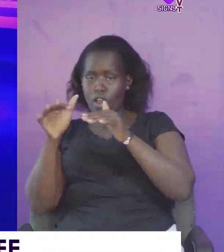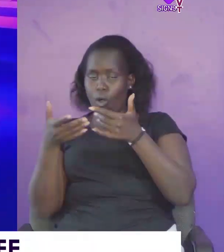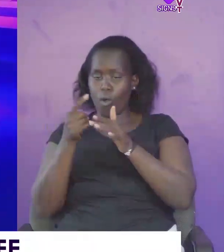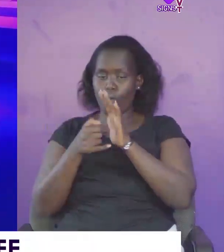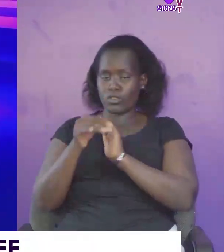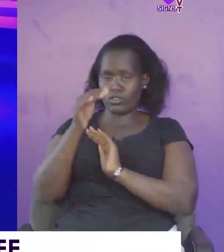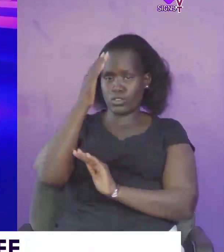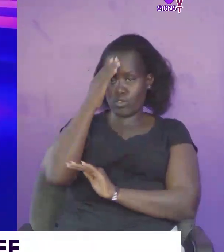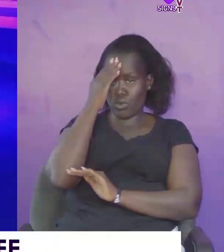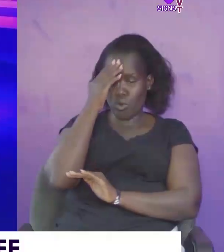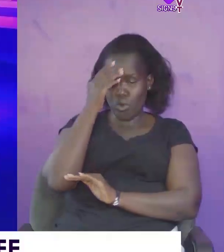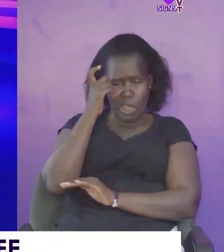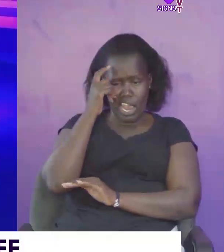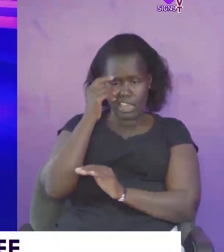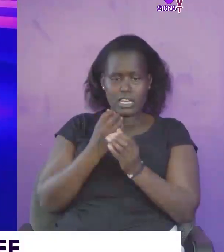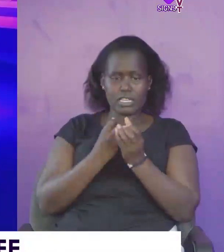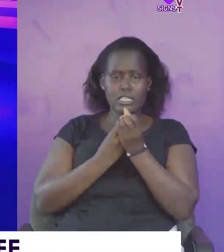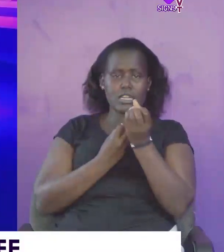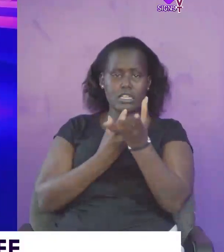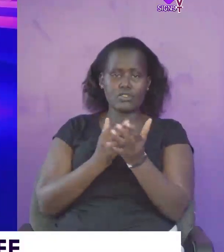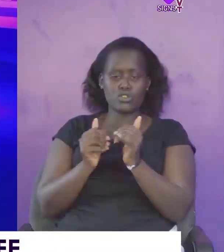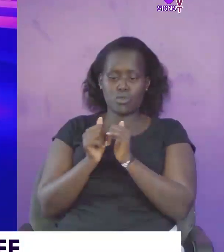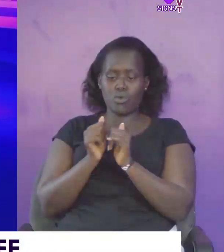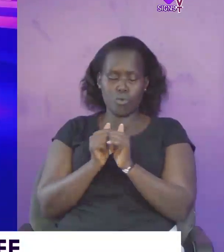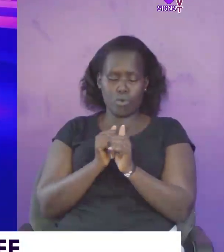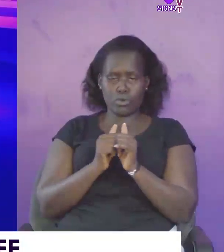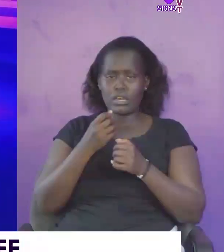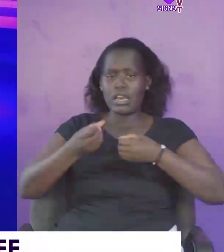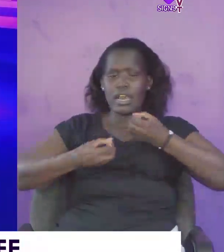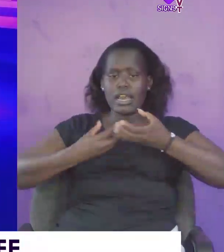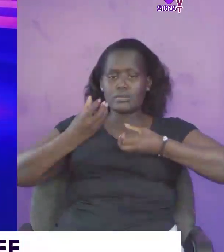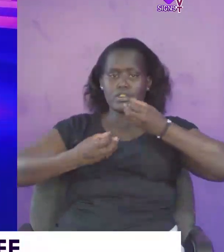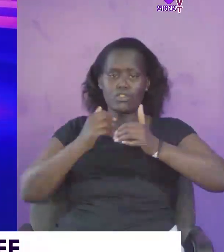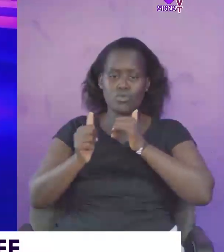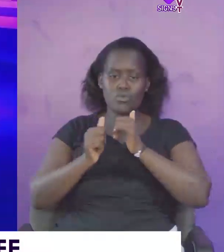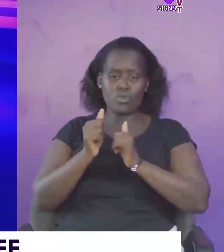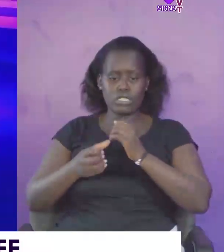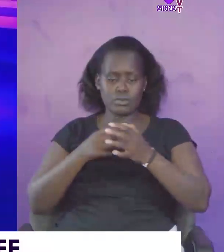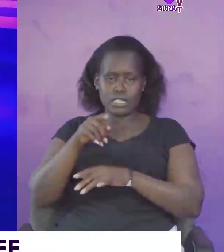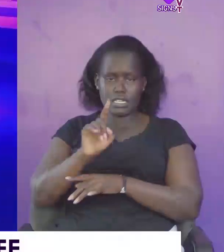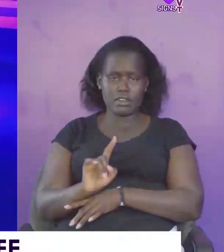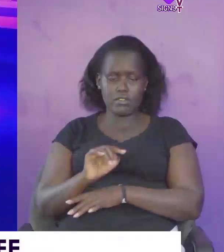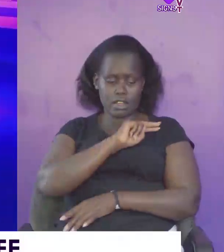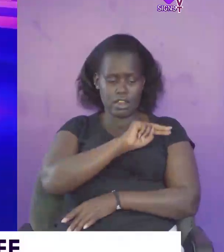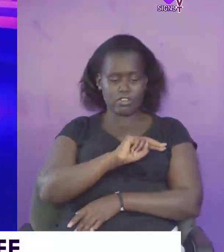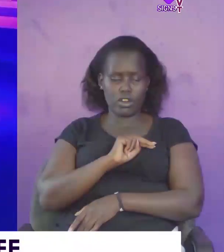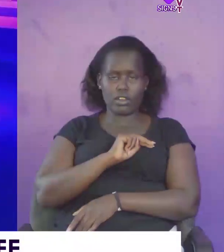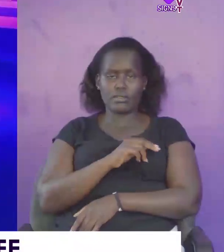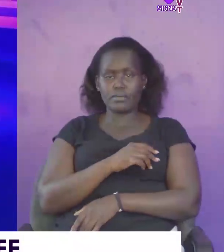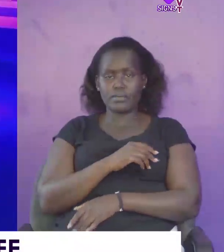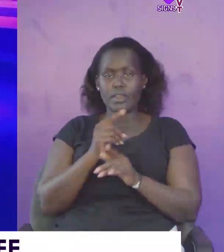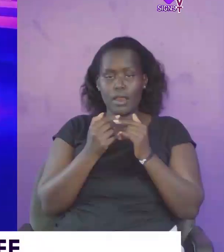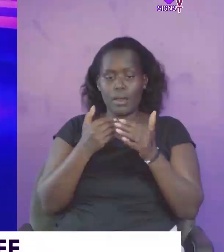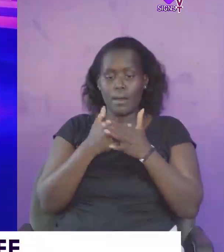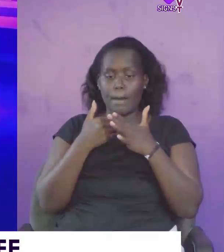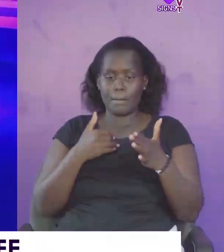it's an expression that just needs to it's an expression that just expresses itself naturally. Before we go into the issues